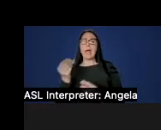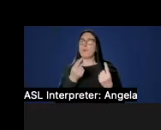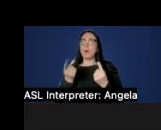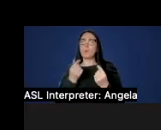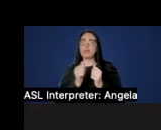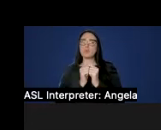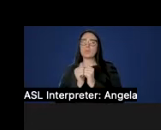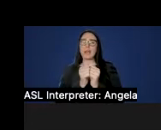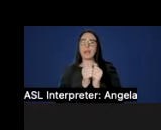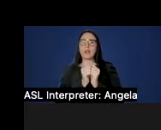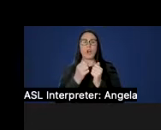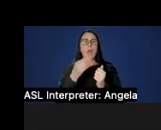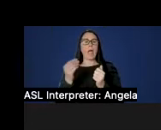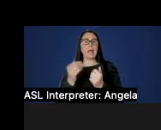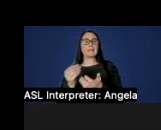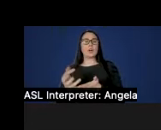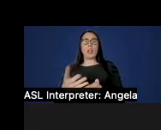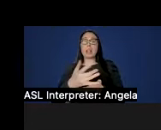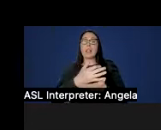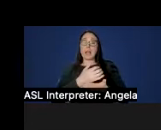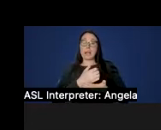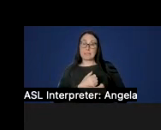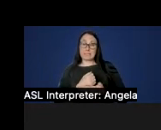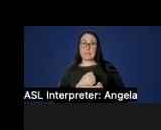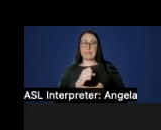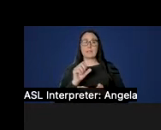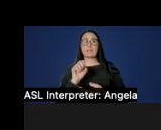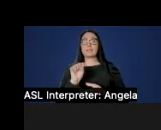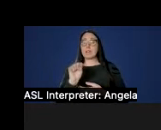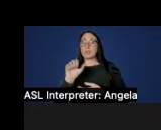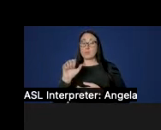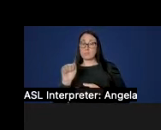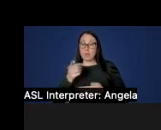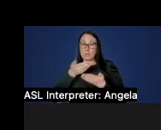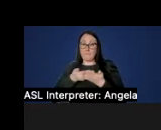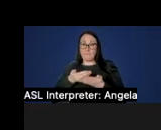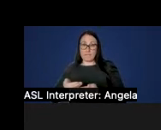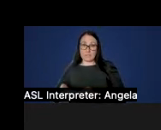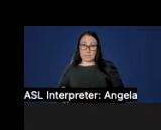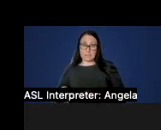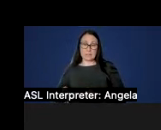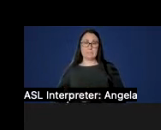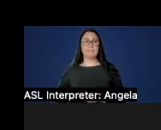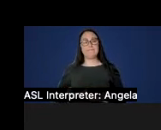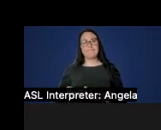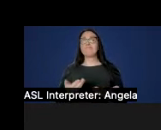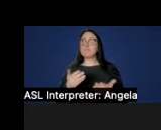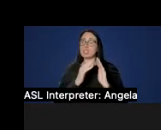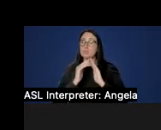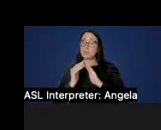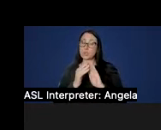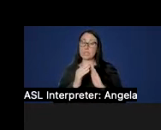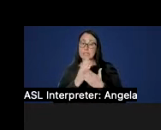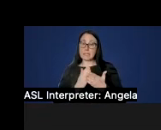assault forensic evidence. So there are a few tribal communities that have Safe Stars. I just want to clarify that these